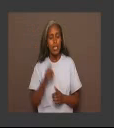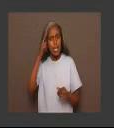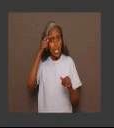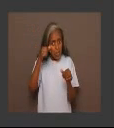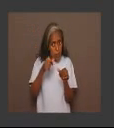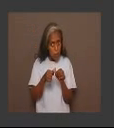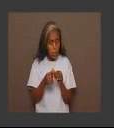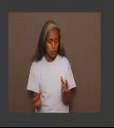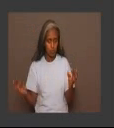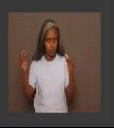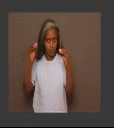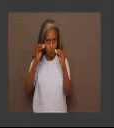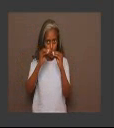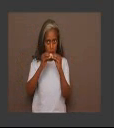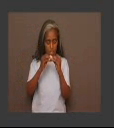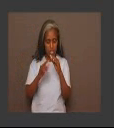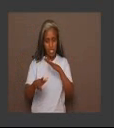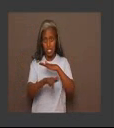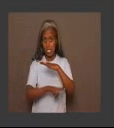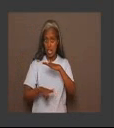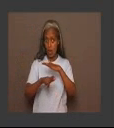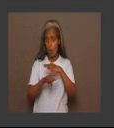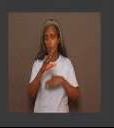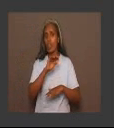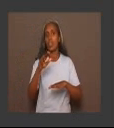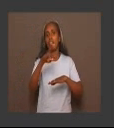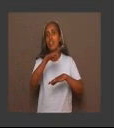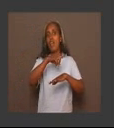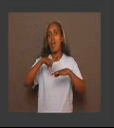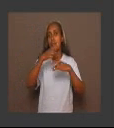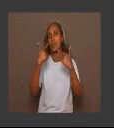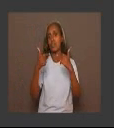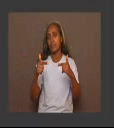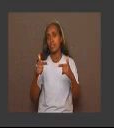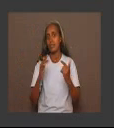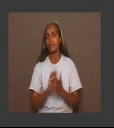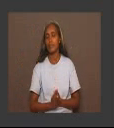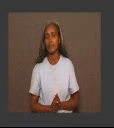Remember to add the lower and upper limits.